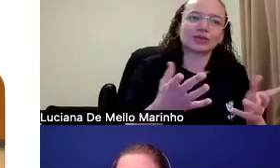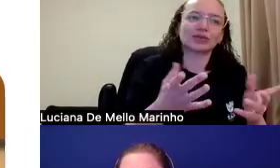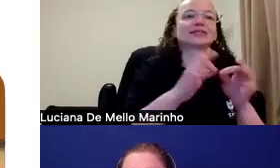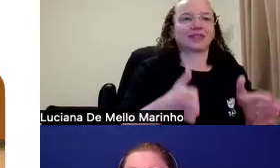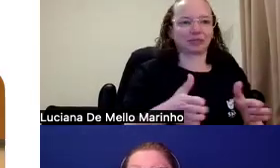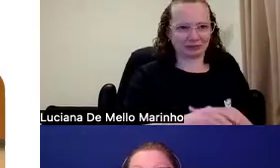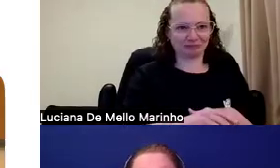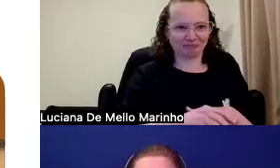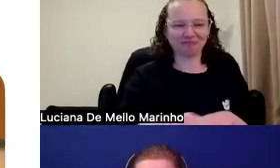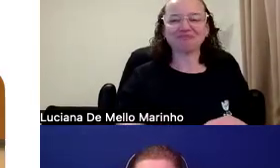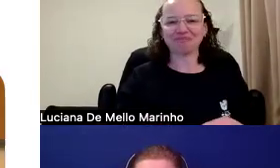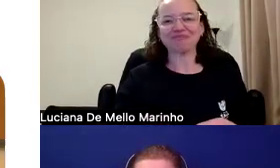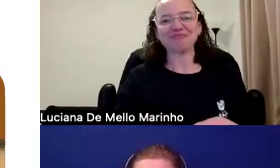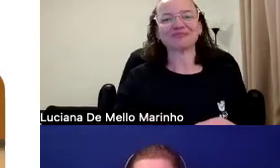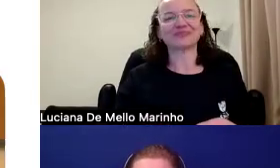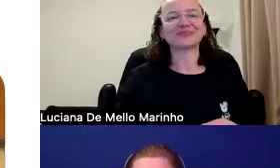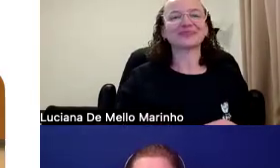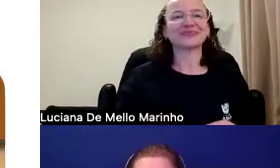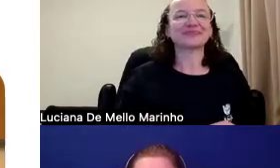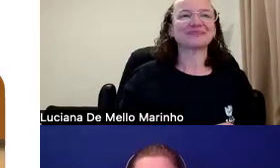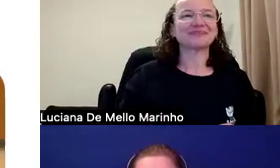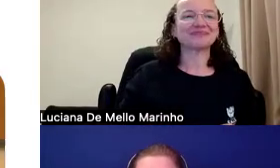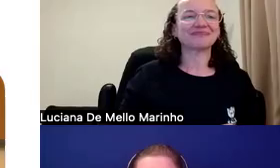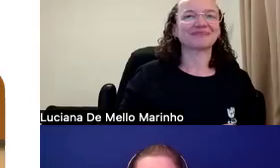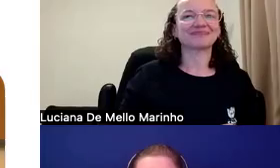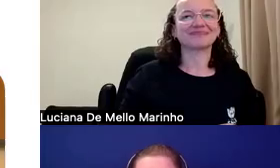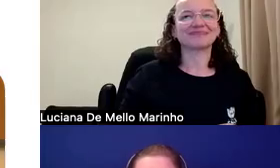interpreters and without interpreters.